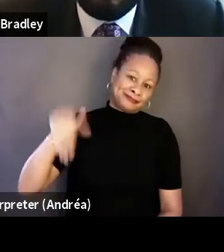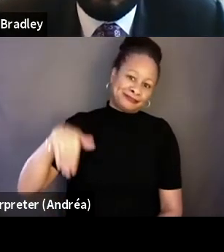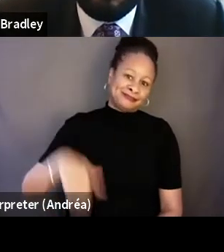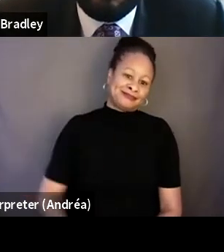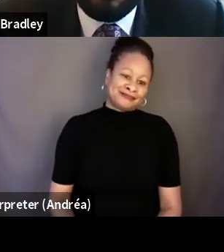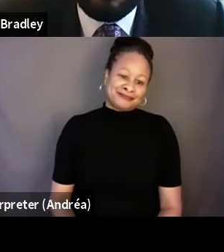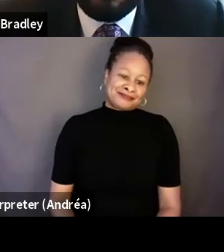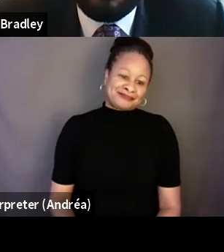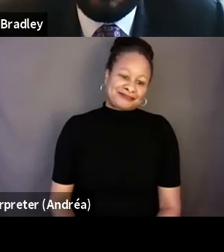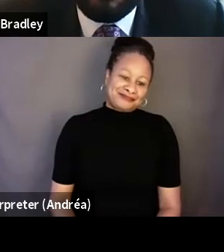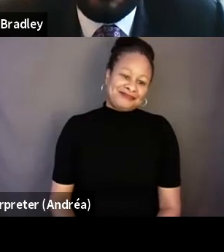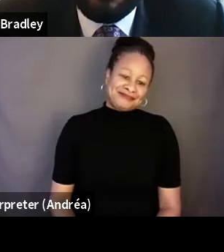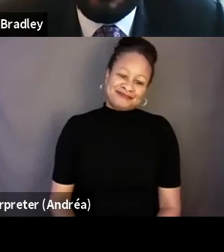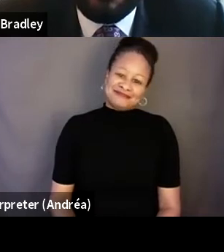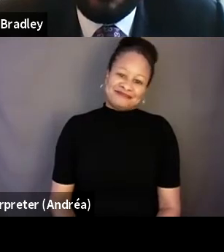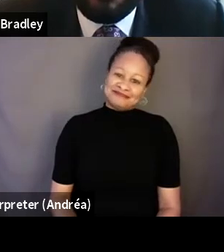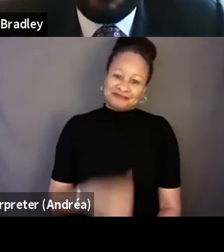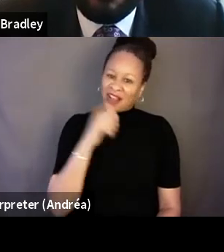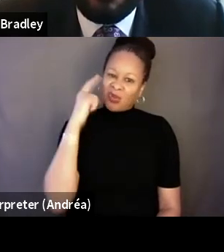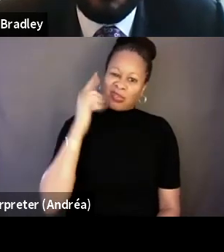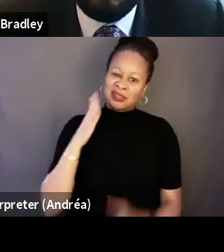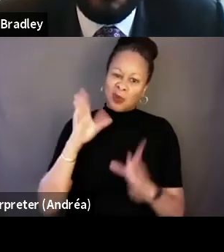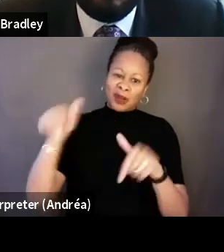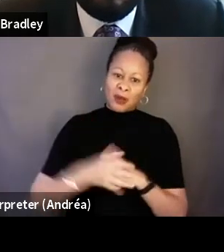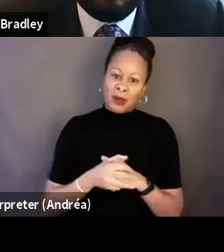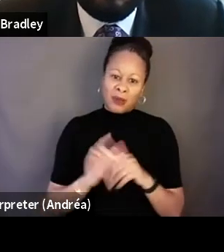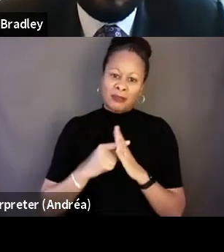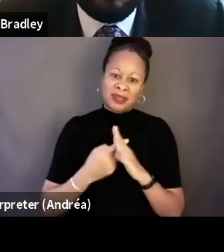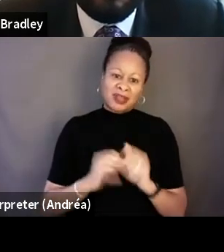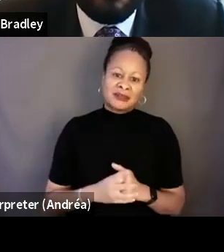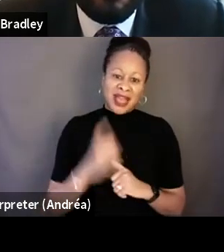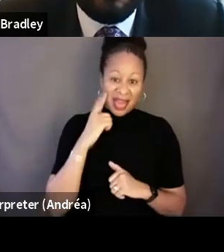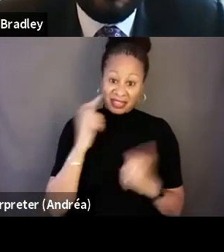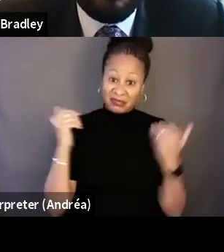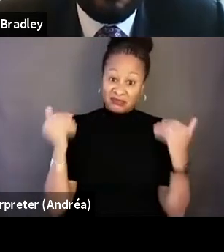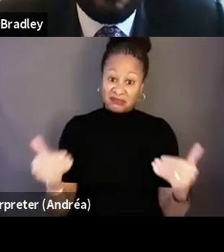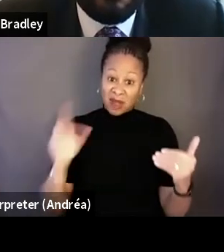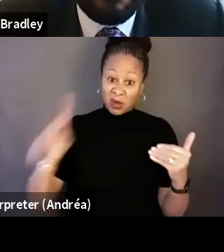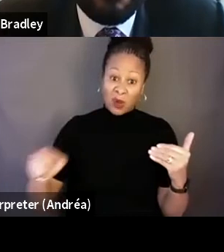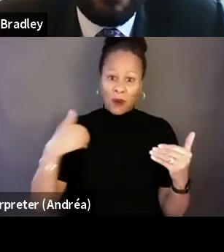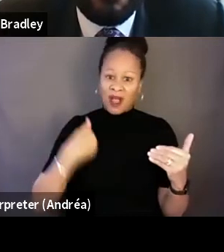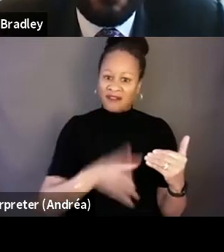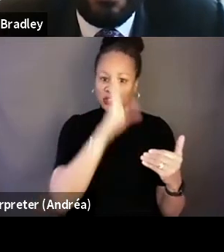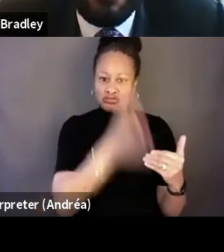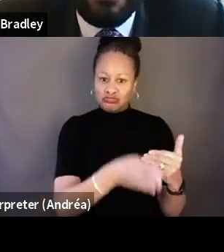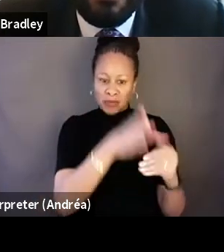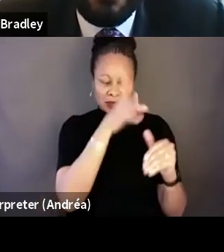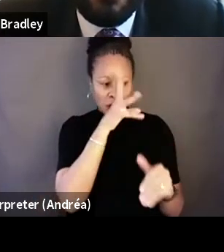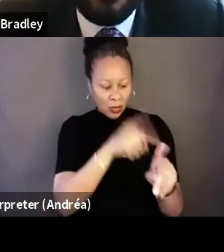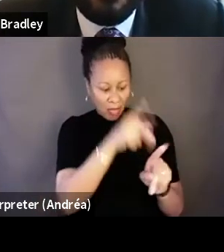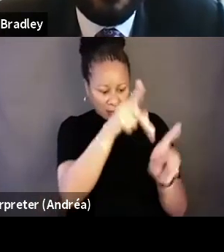I don't think that's the way to go in the beginning. I think you just go and have a frank talk with that